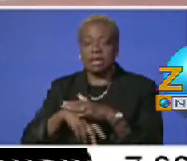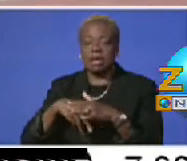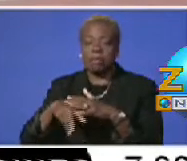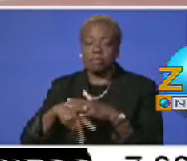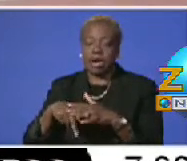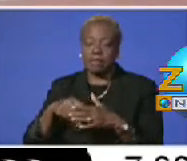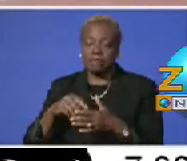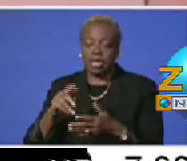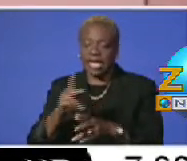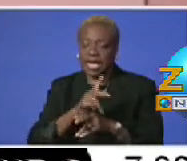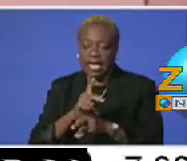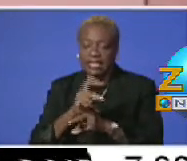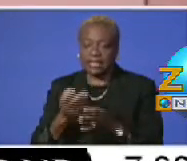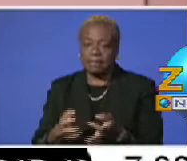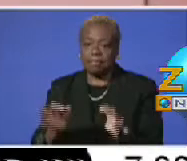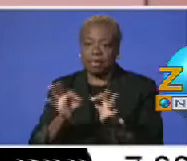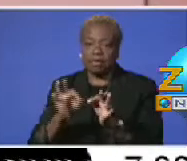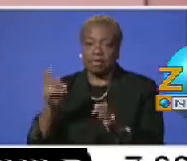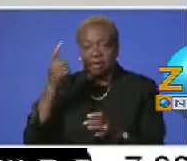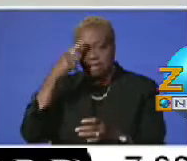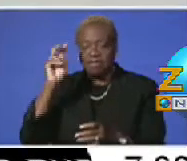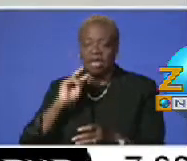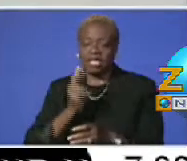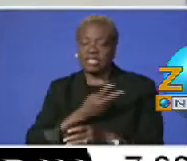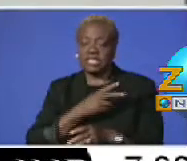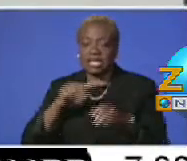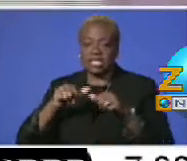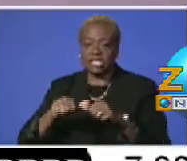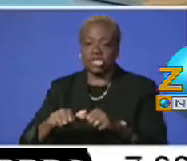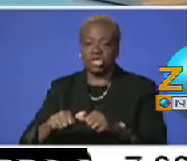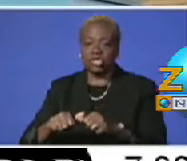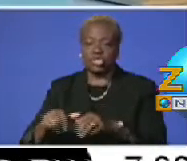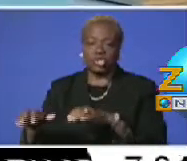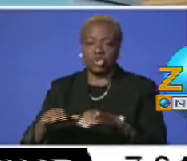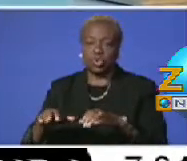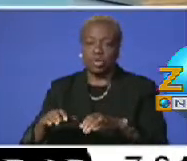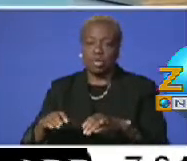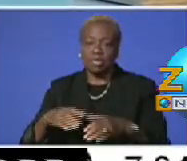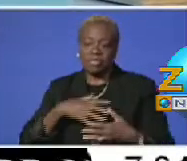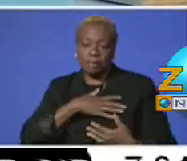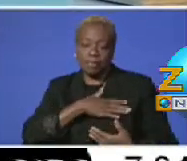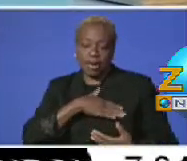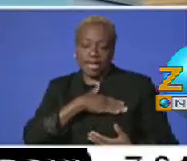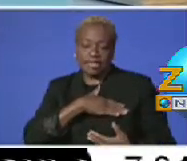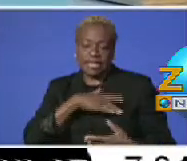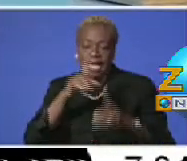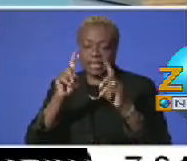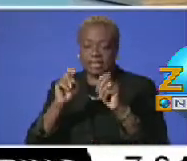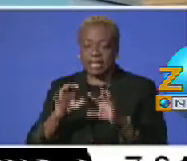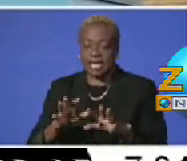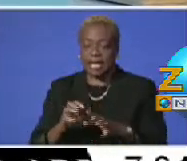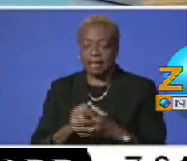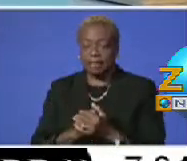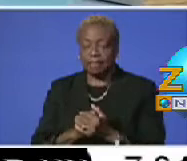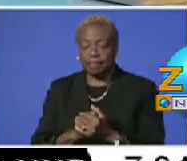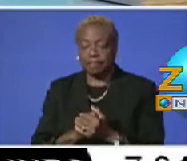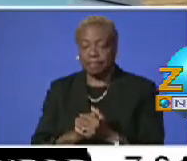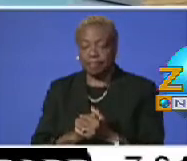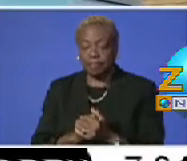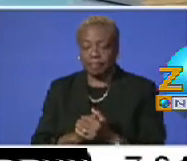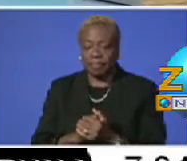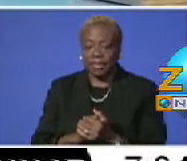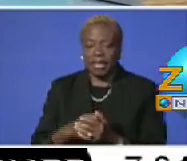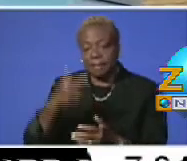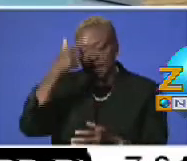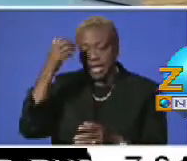it's important for us to continue to do our breast self-exam, our mammograms, pap smears, colonoscopies. And because of the